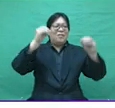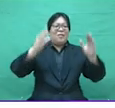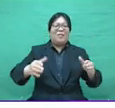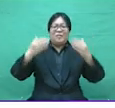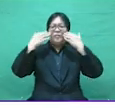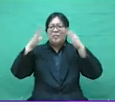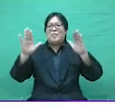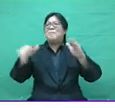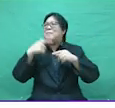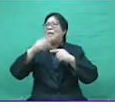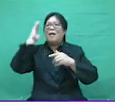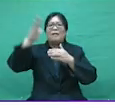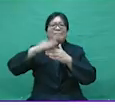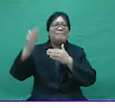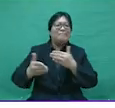beginning how long it will last.